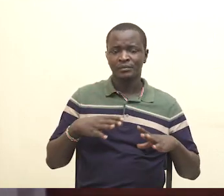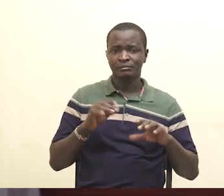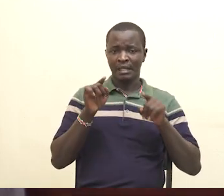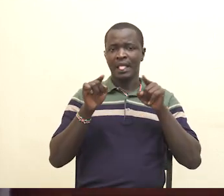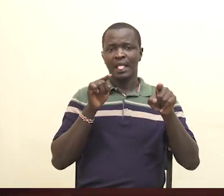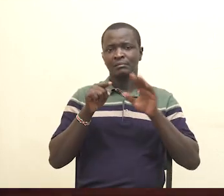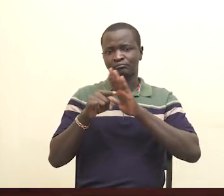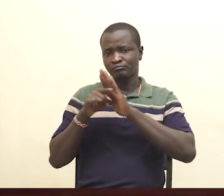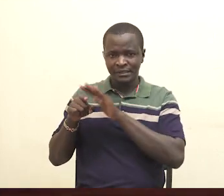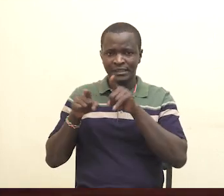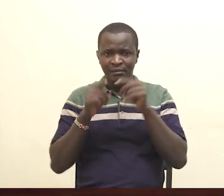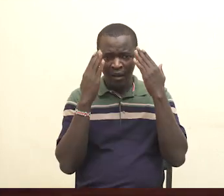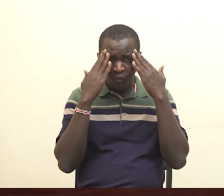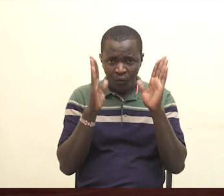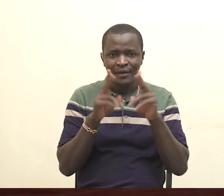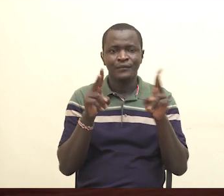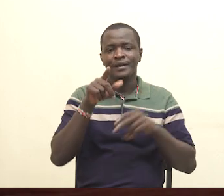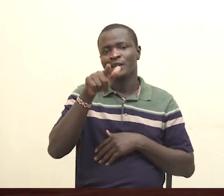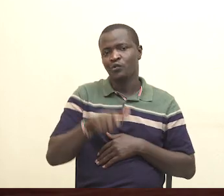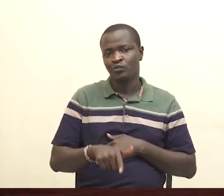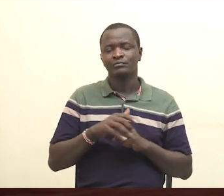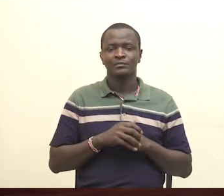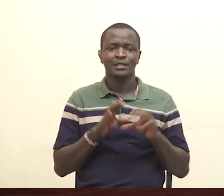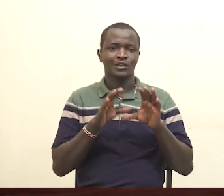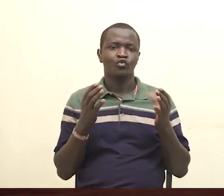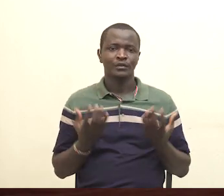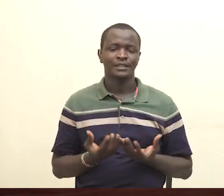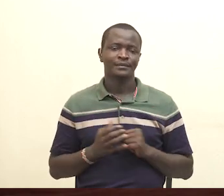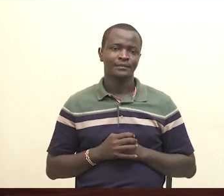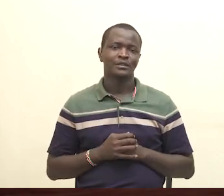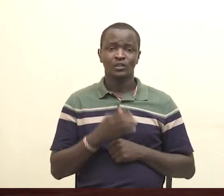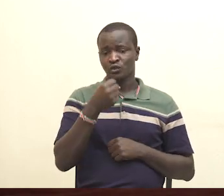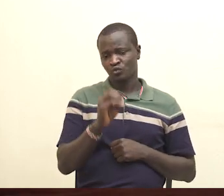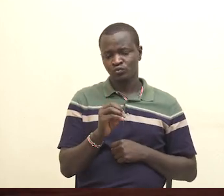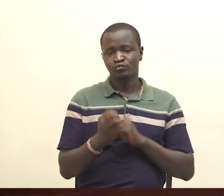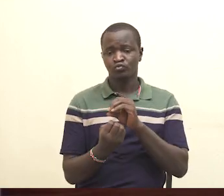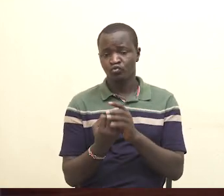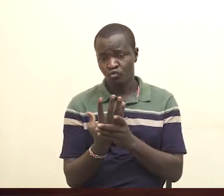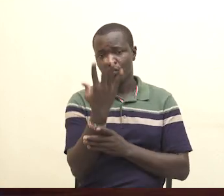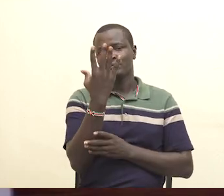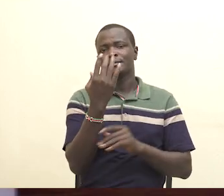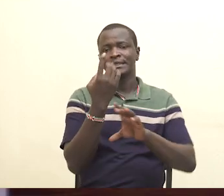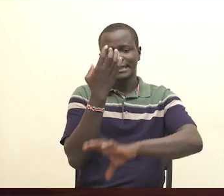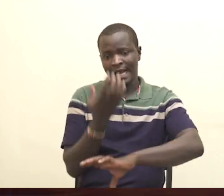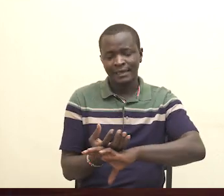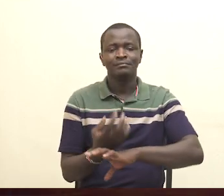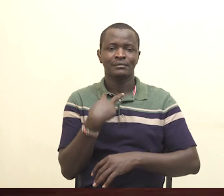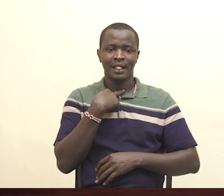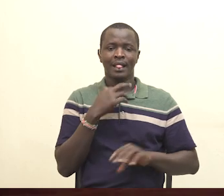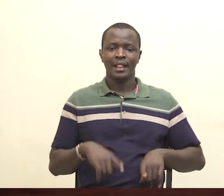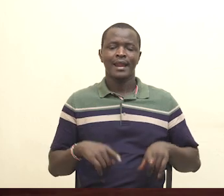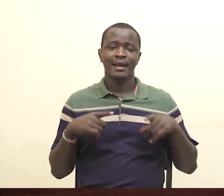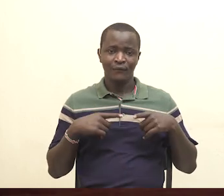And also awareness was very low in the community. So we grew up in a very difficult situation. So when